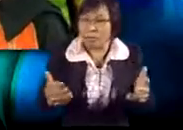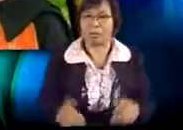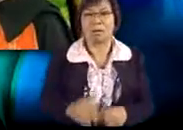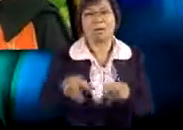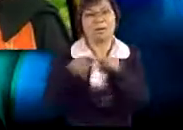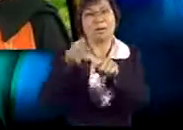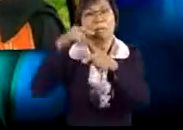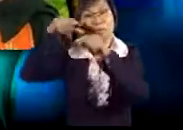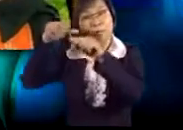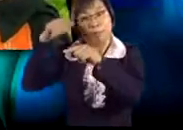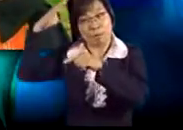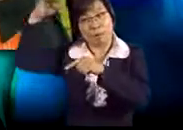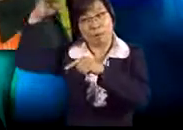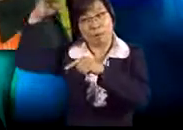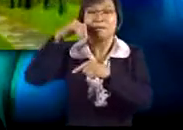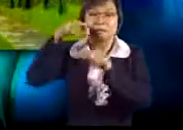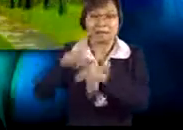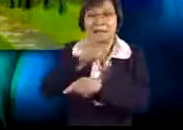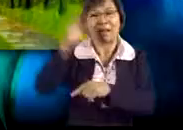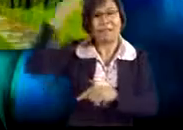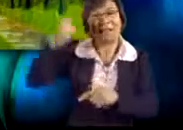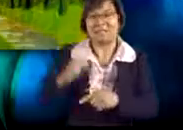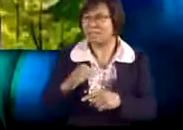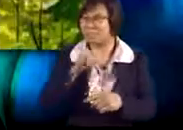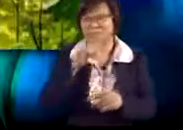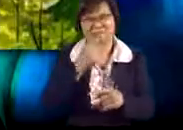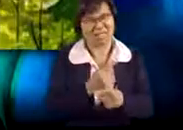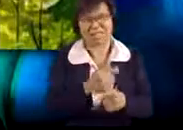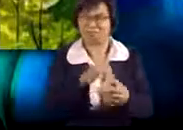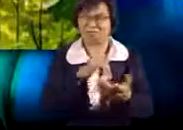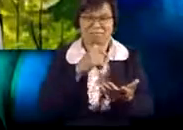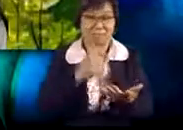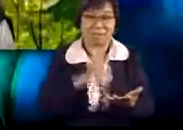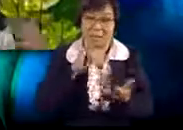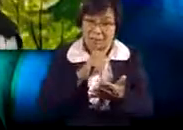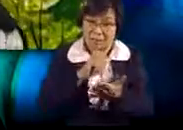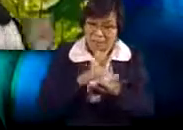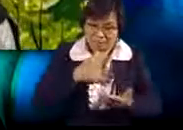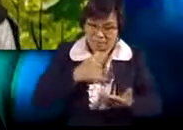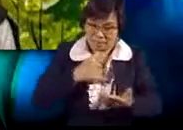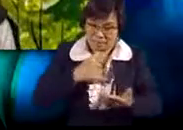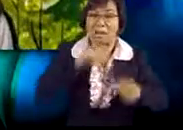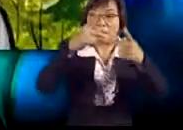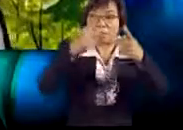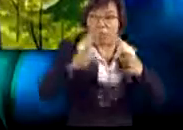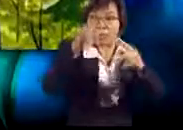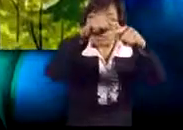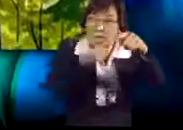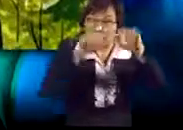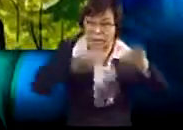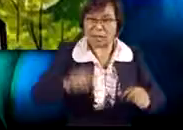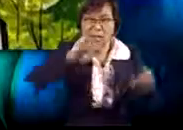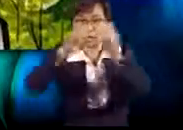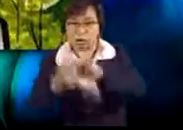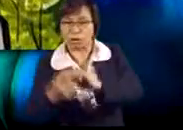and sisters or cousins? No, not quite. Let me explain. An improper fraction can actually